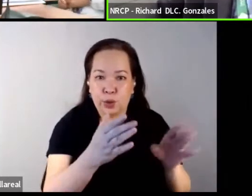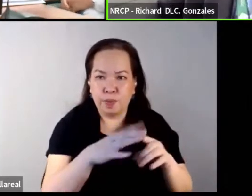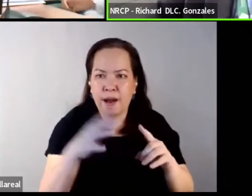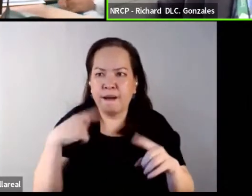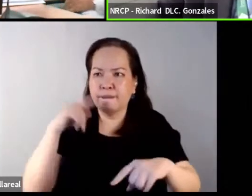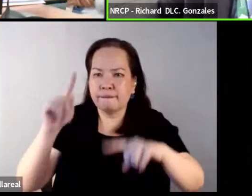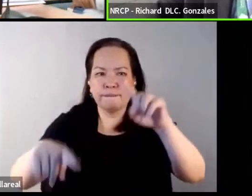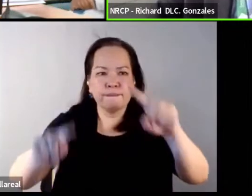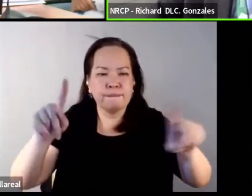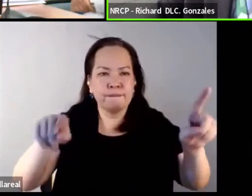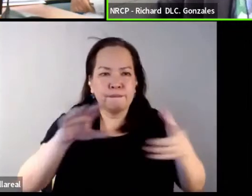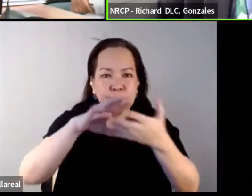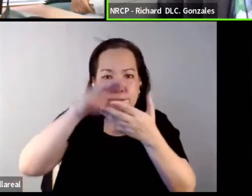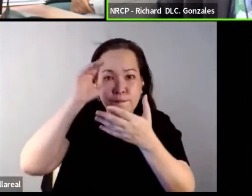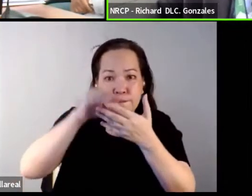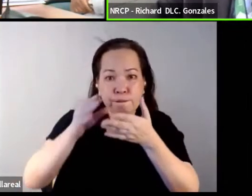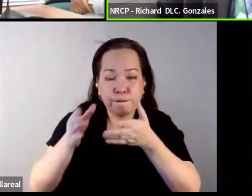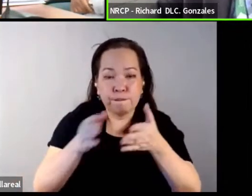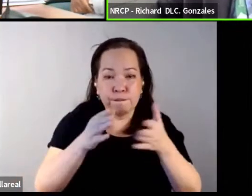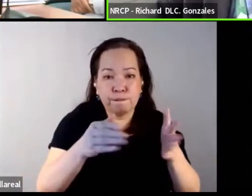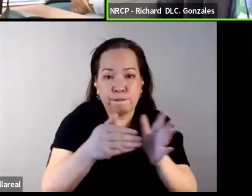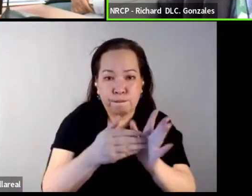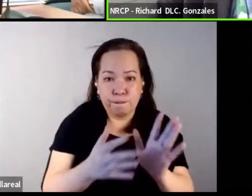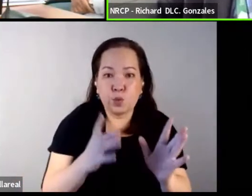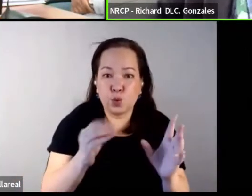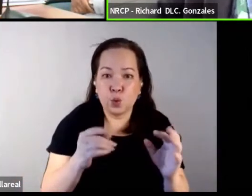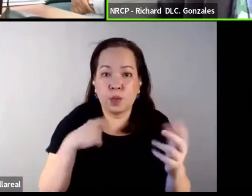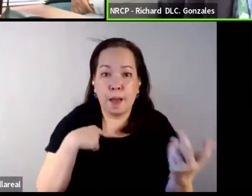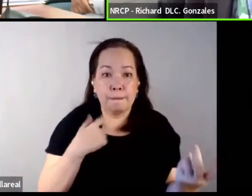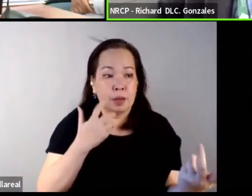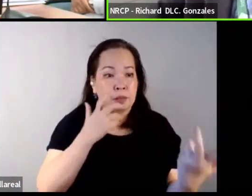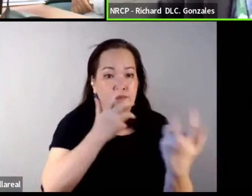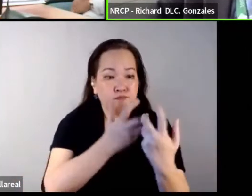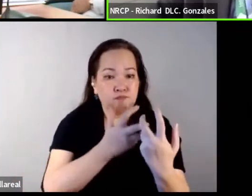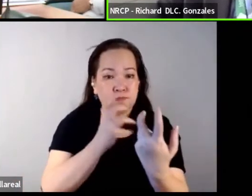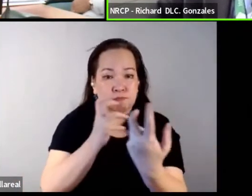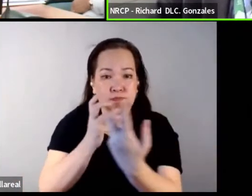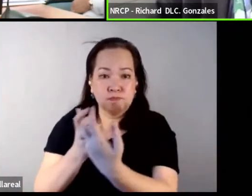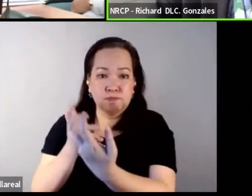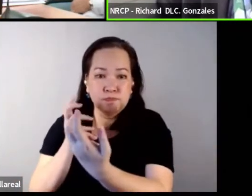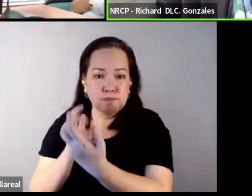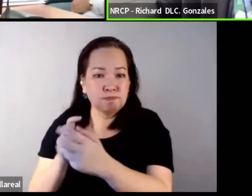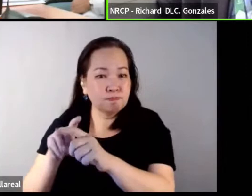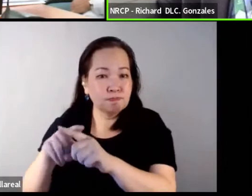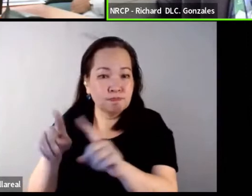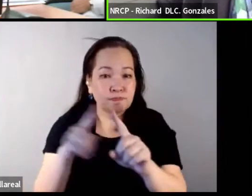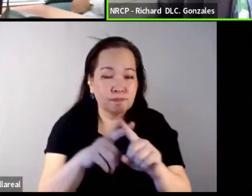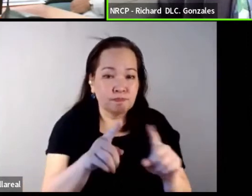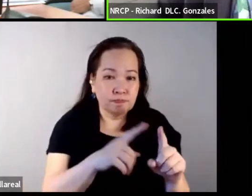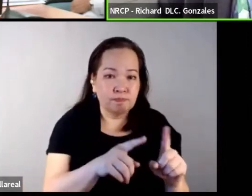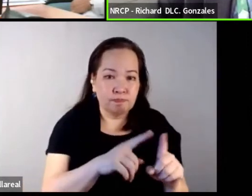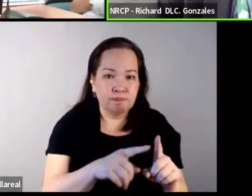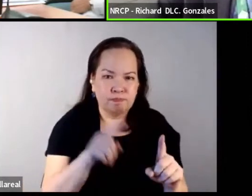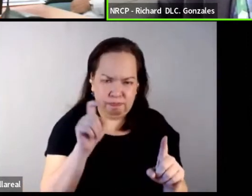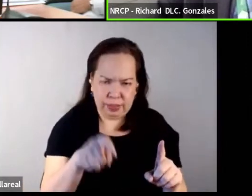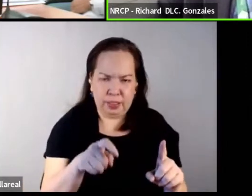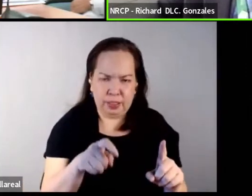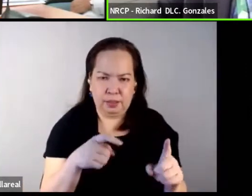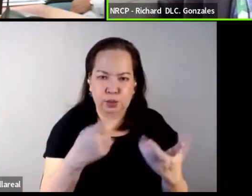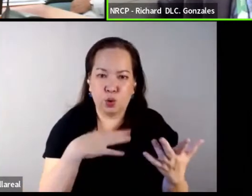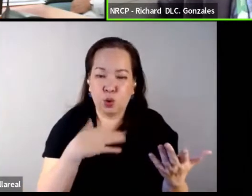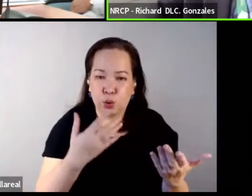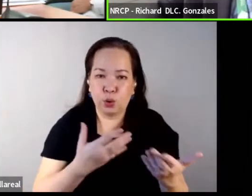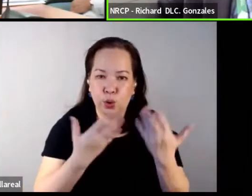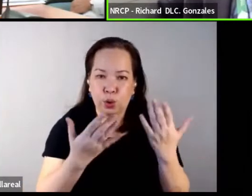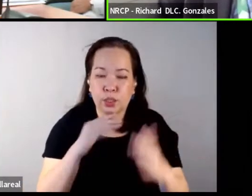different learning levels. Hence, the approaches must be different as well. Accordingly, we recommend that